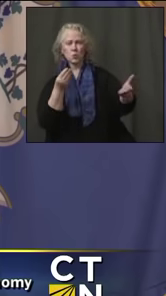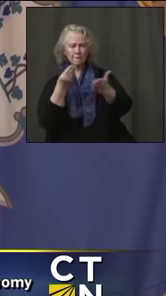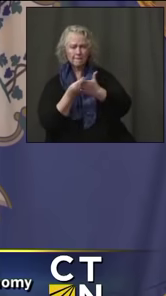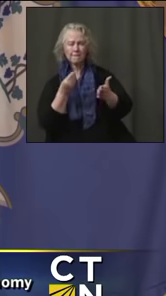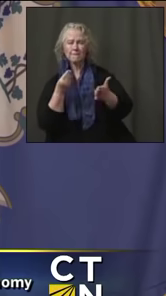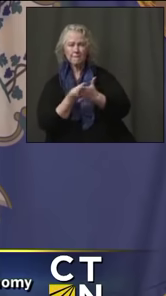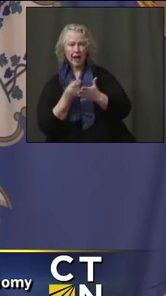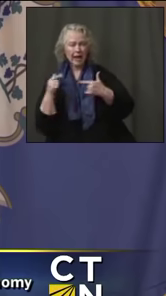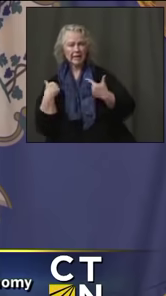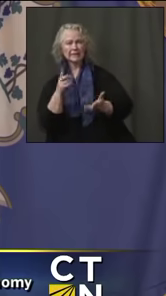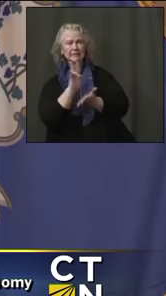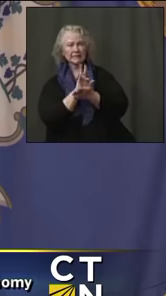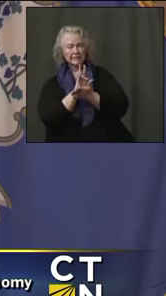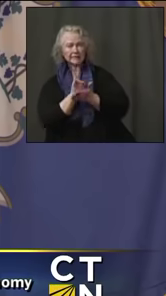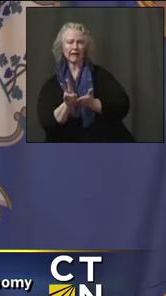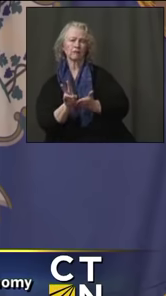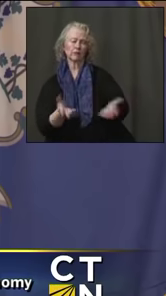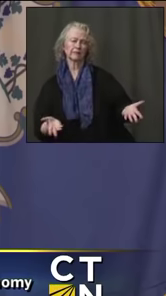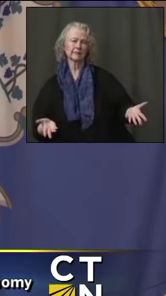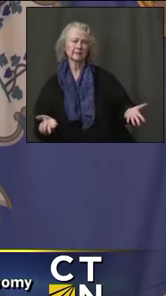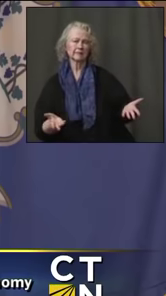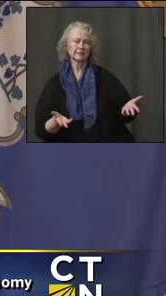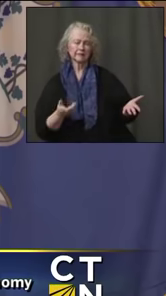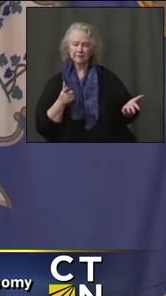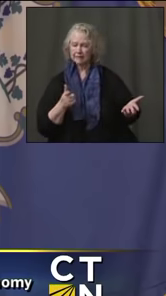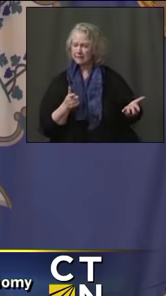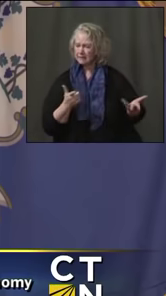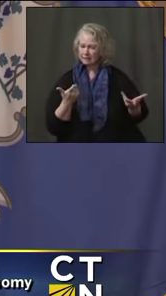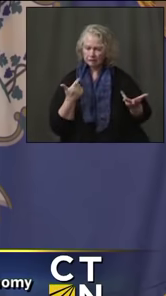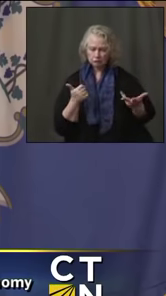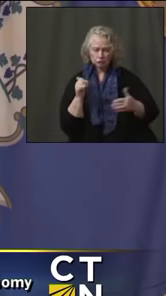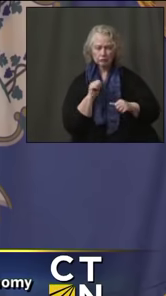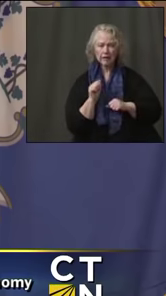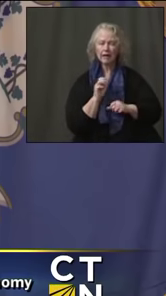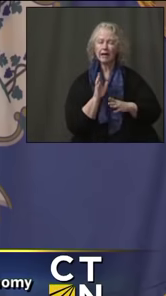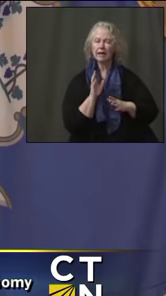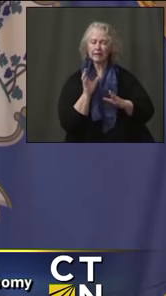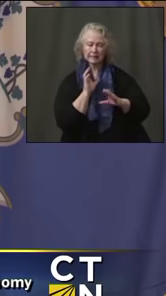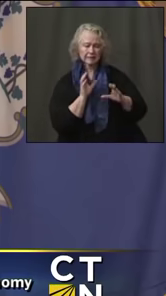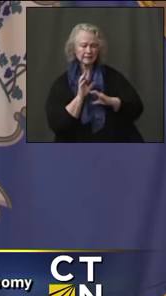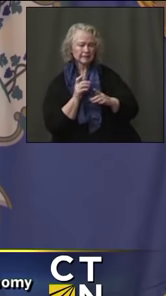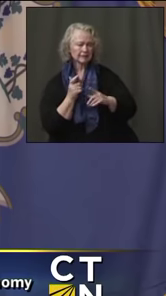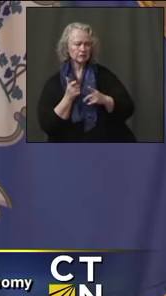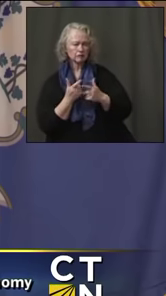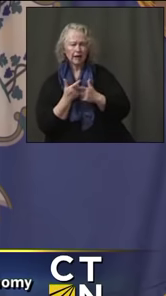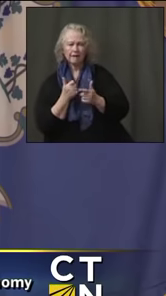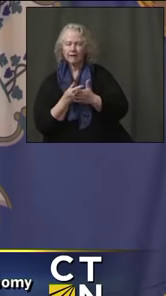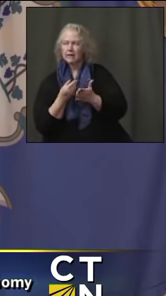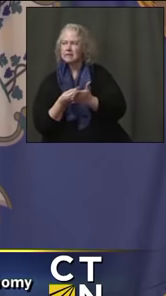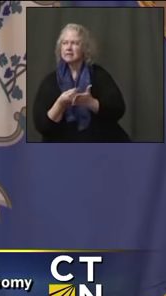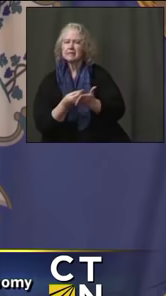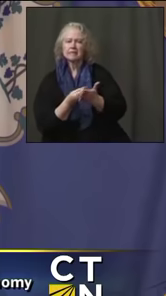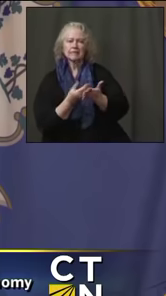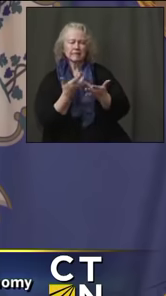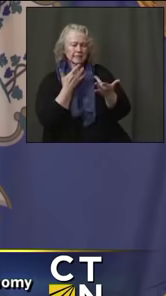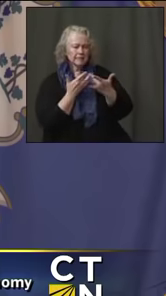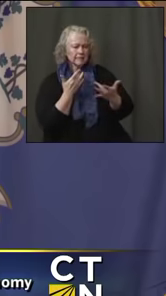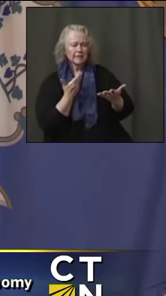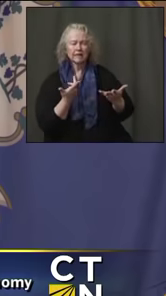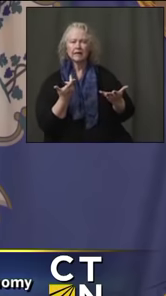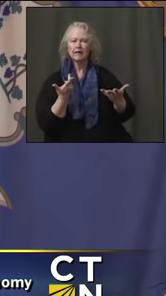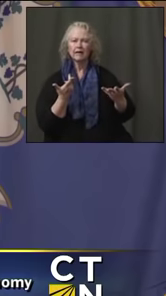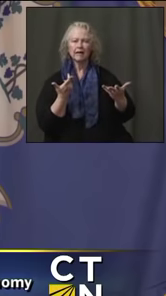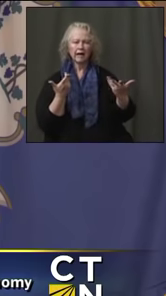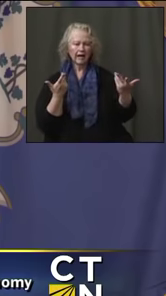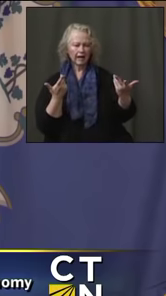for 7 weeks. A lot of these people tried applying for PPP. They tried applying for the bridge loan. It ran out before they even got a bank